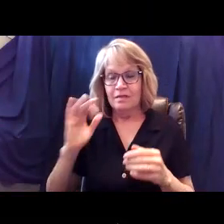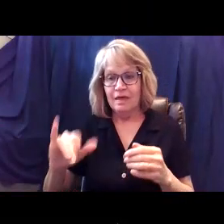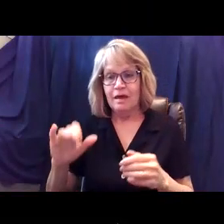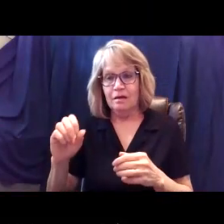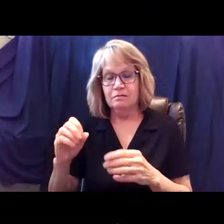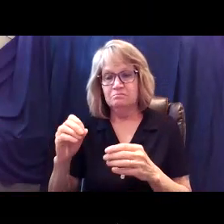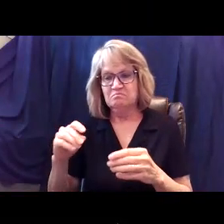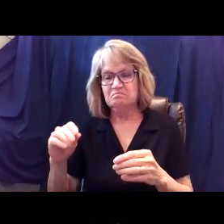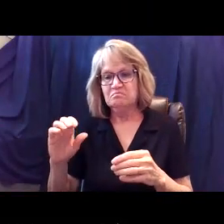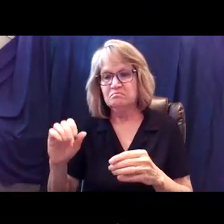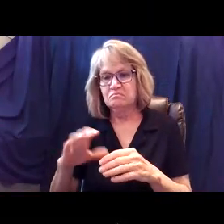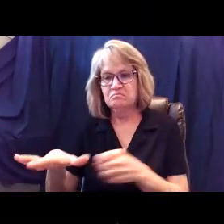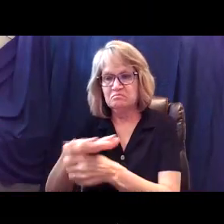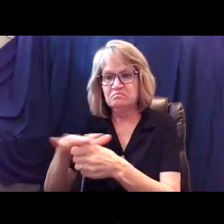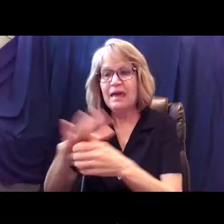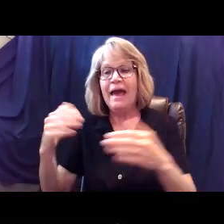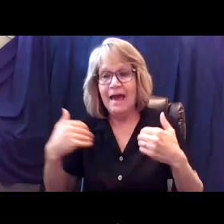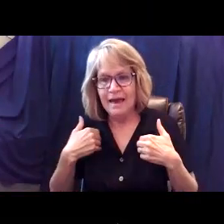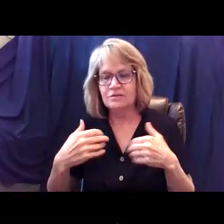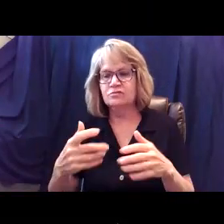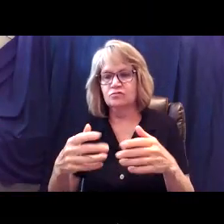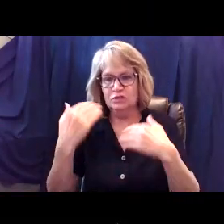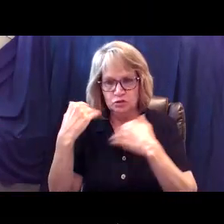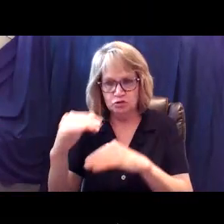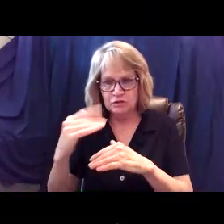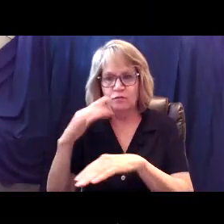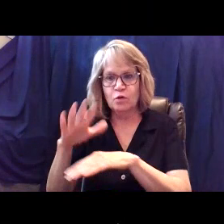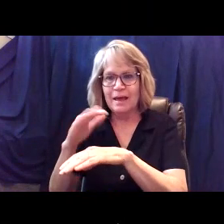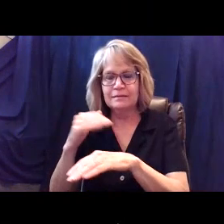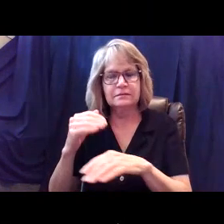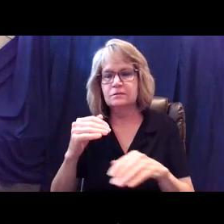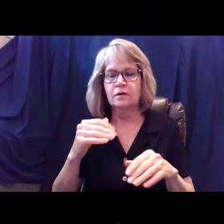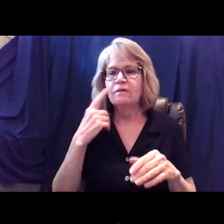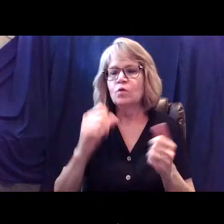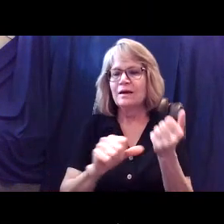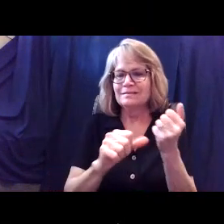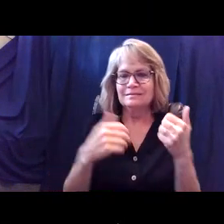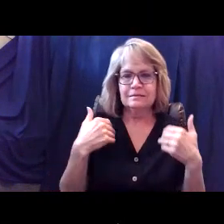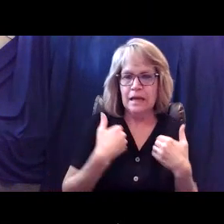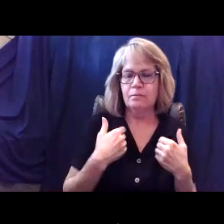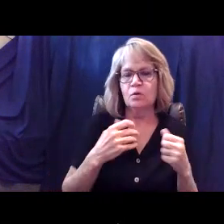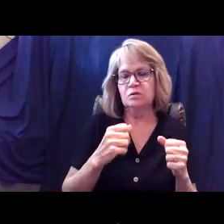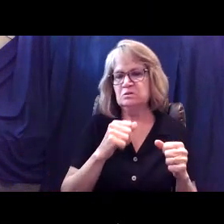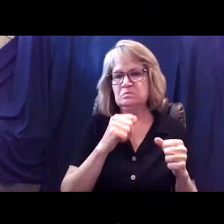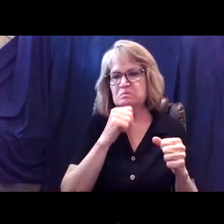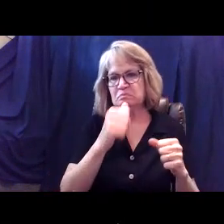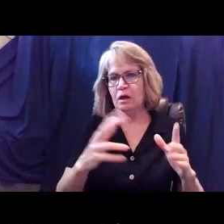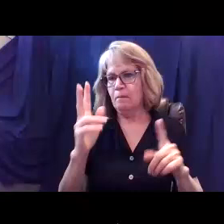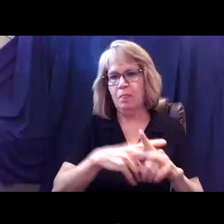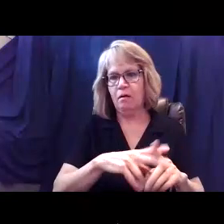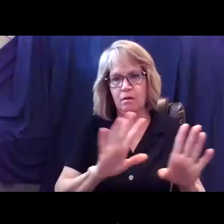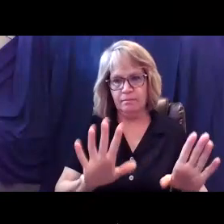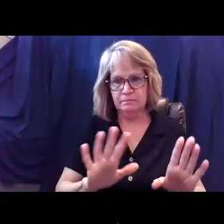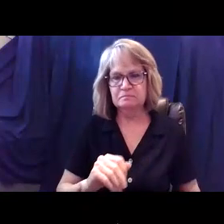for pets, they must be waived for assistance animals. So there was a question in the chat earlier about